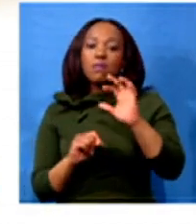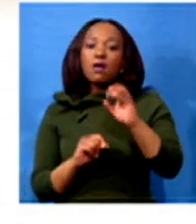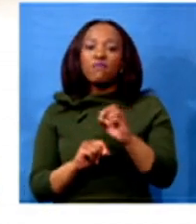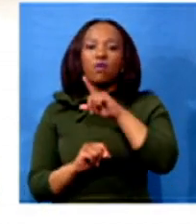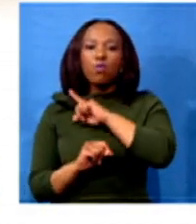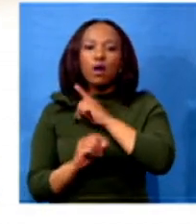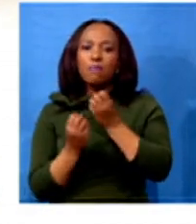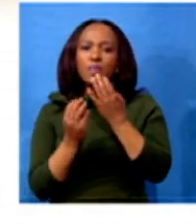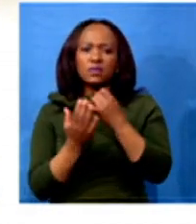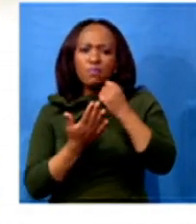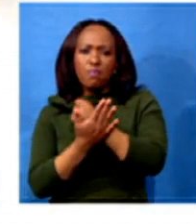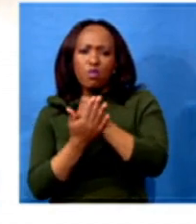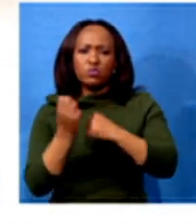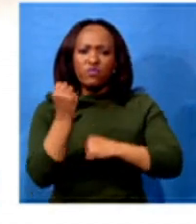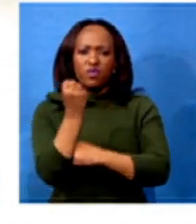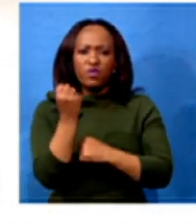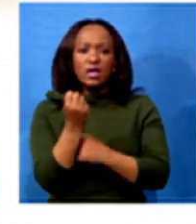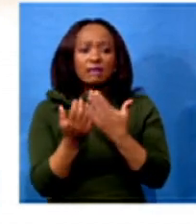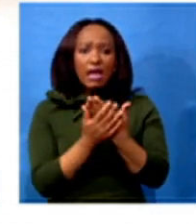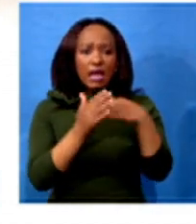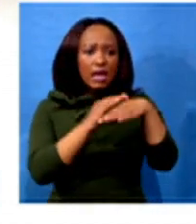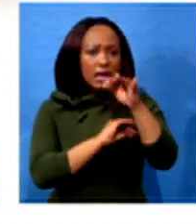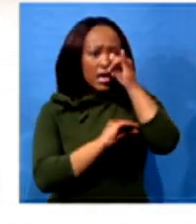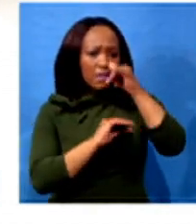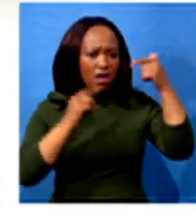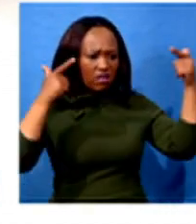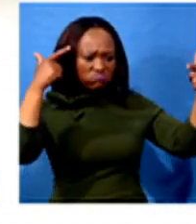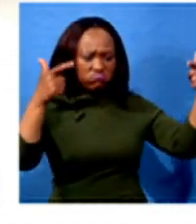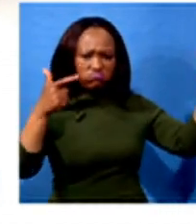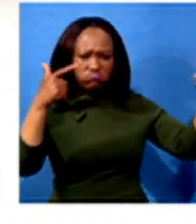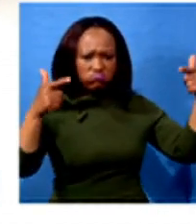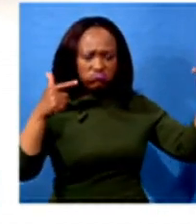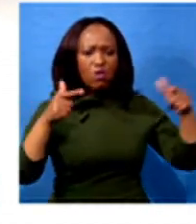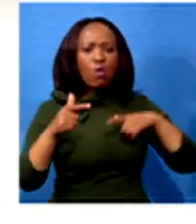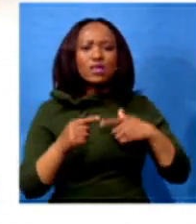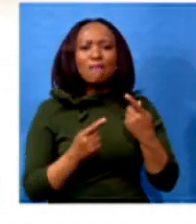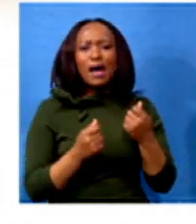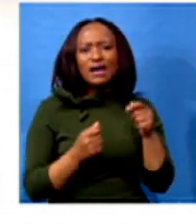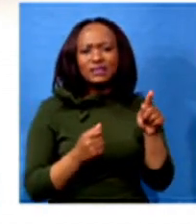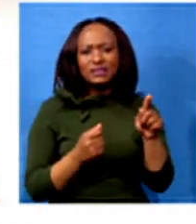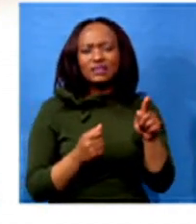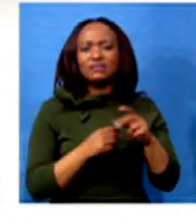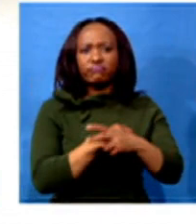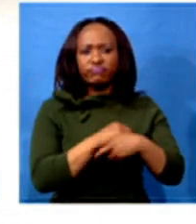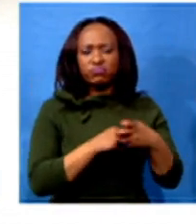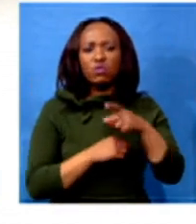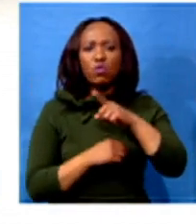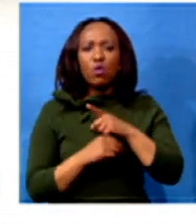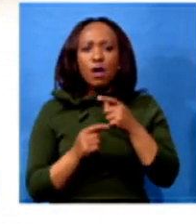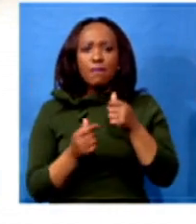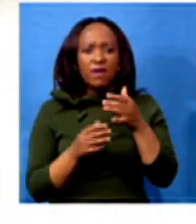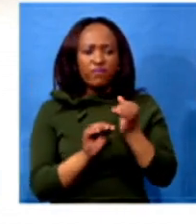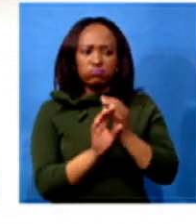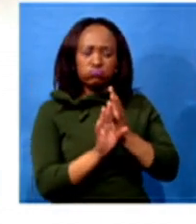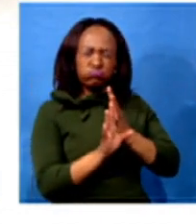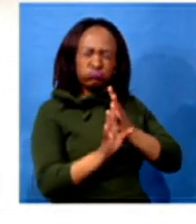post offices then get robbed, and they become a target because of the sheer volumes of the numbers. If